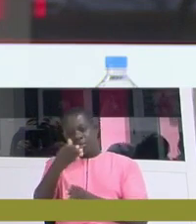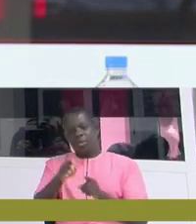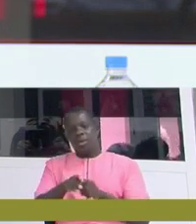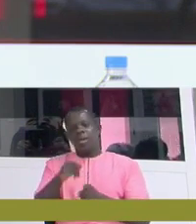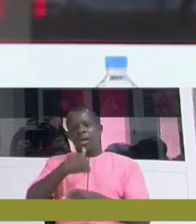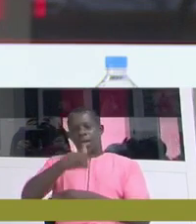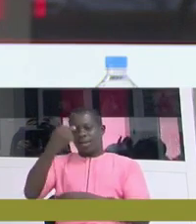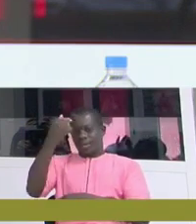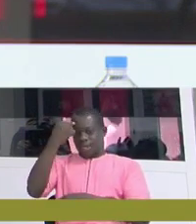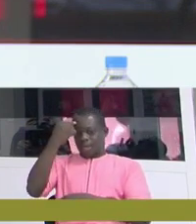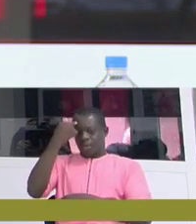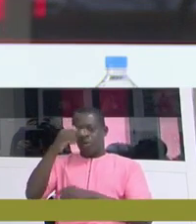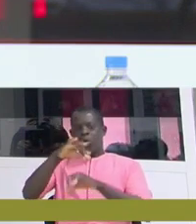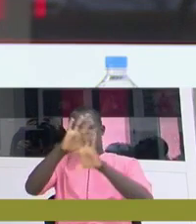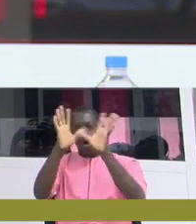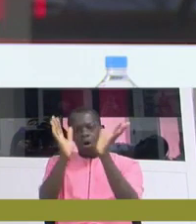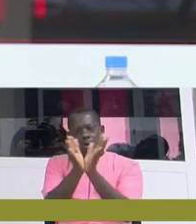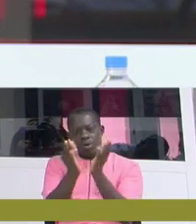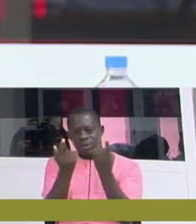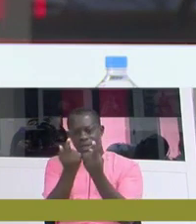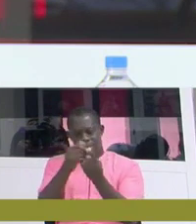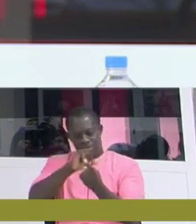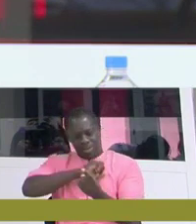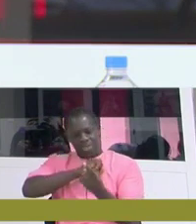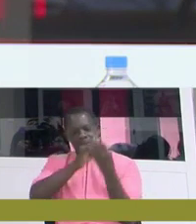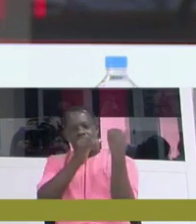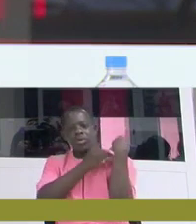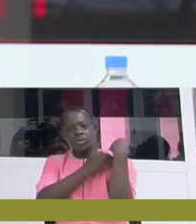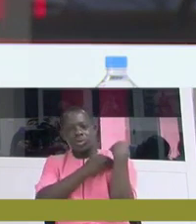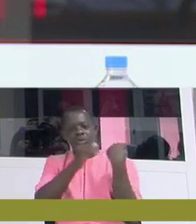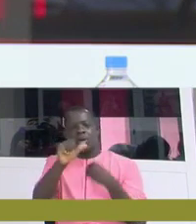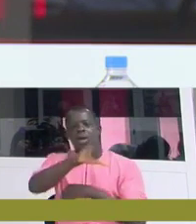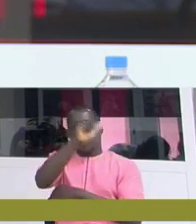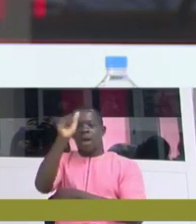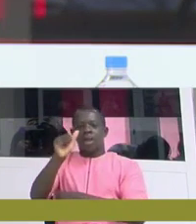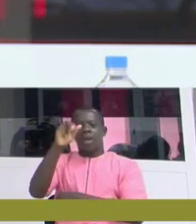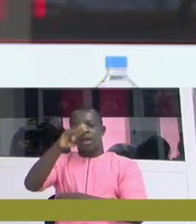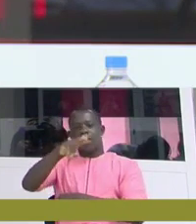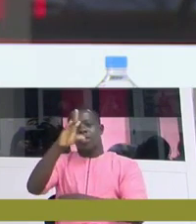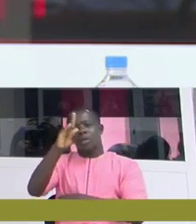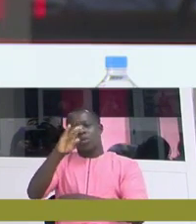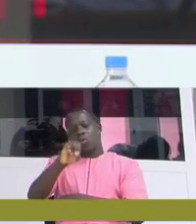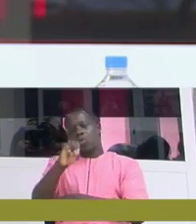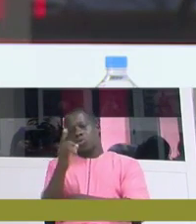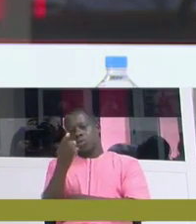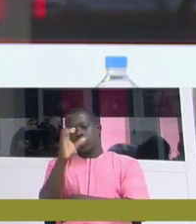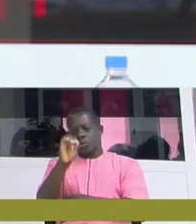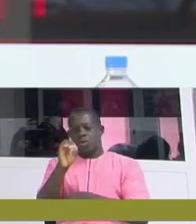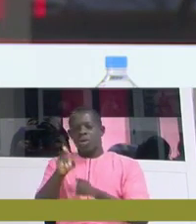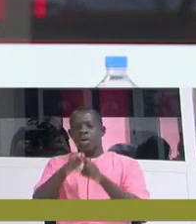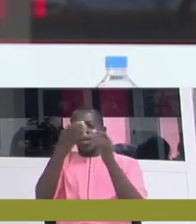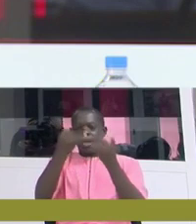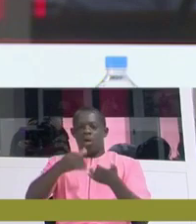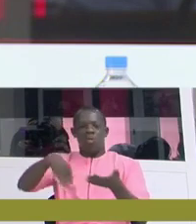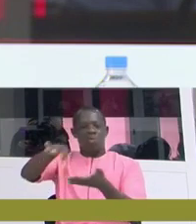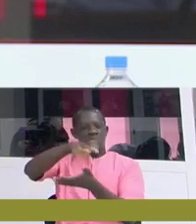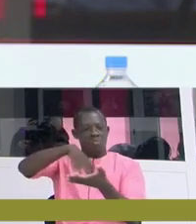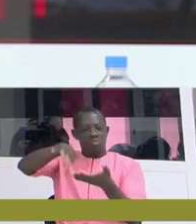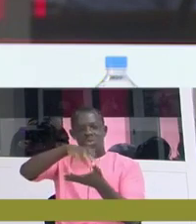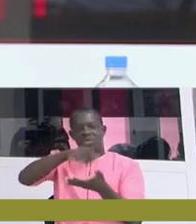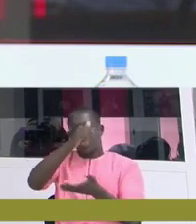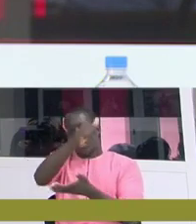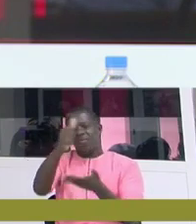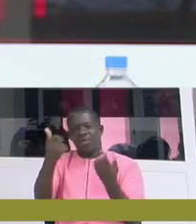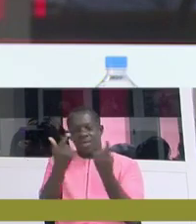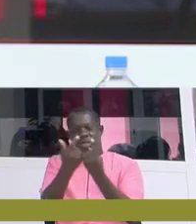Meresingala. I think the whole thing lies in my hands, me, myself, Ndongombu. Now they've mixed up everything in my